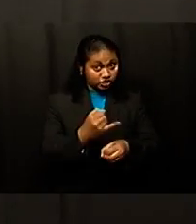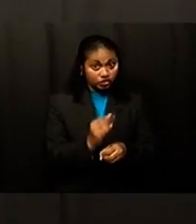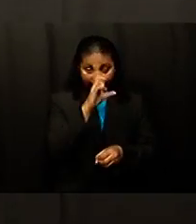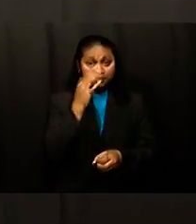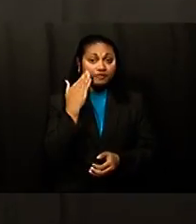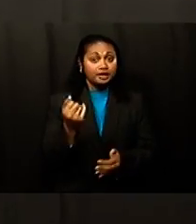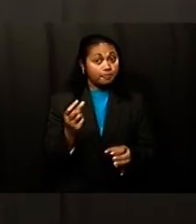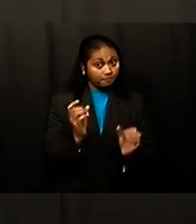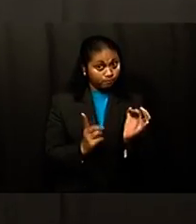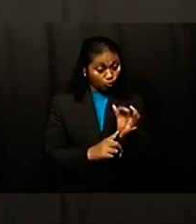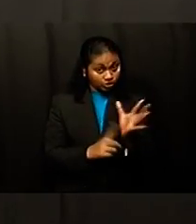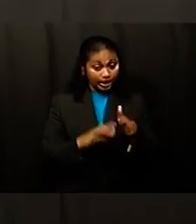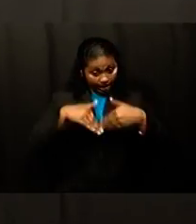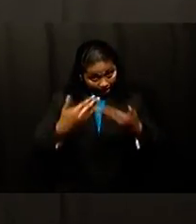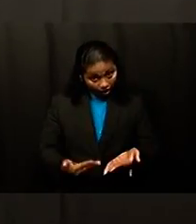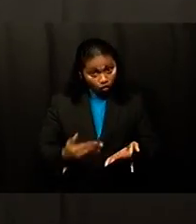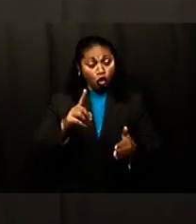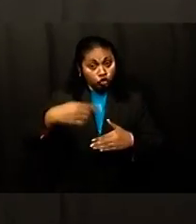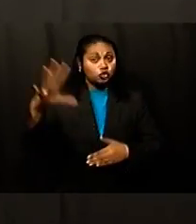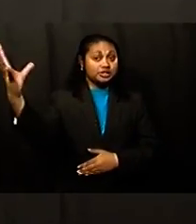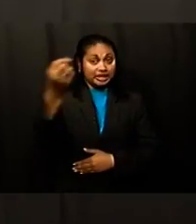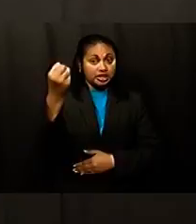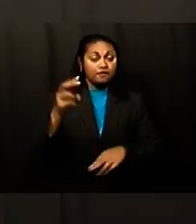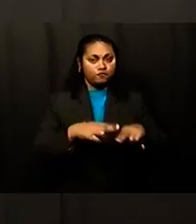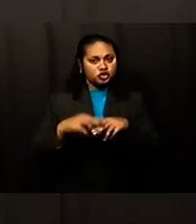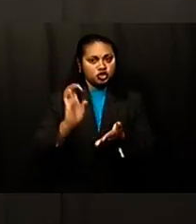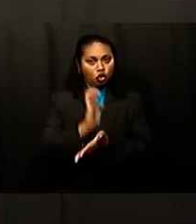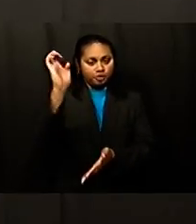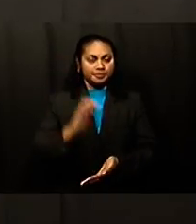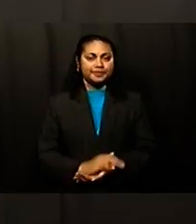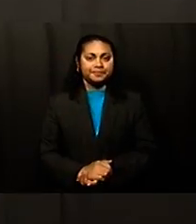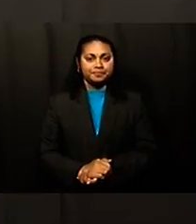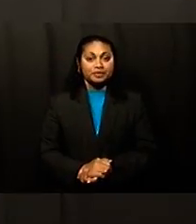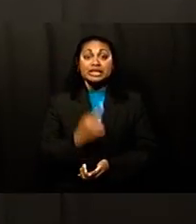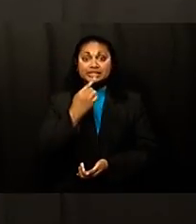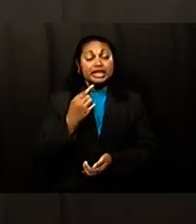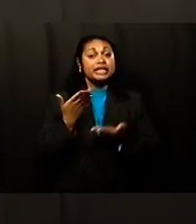industries as those that are vital to the present and continued success of the Fiji national economy.